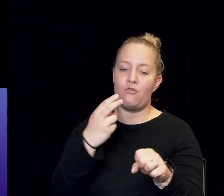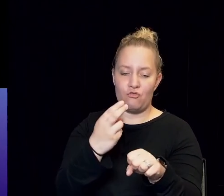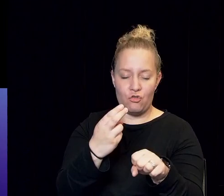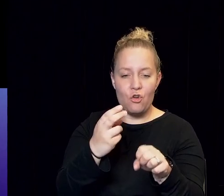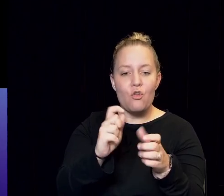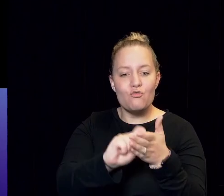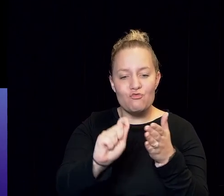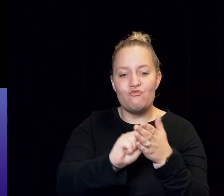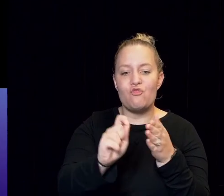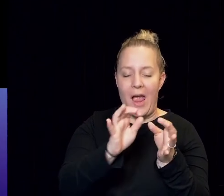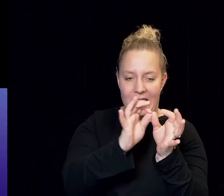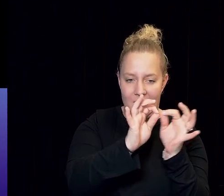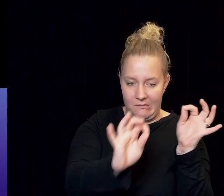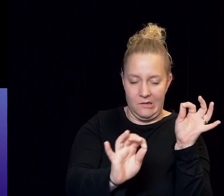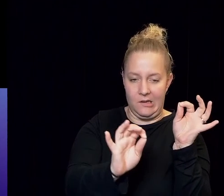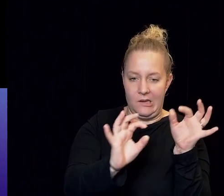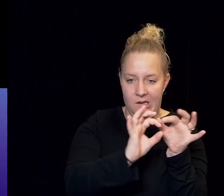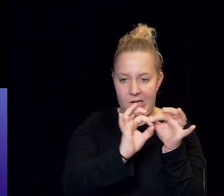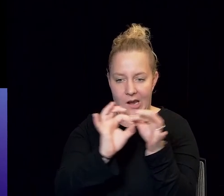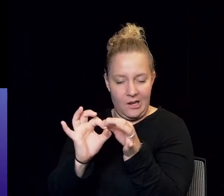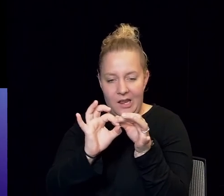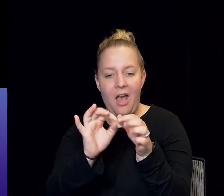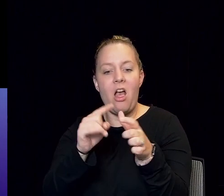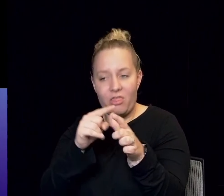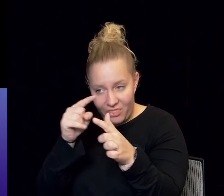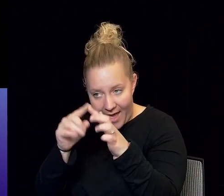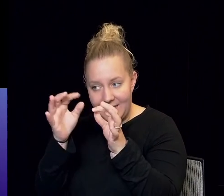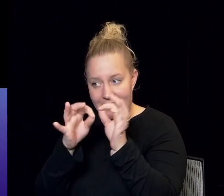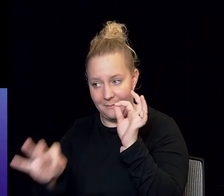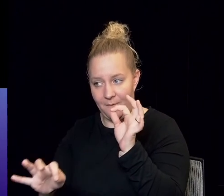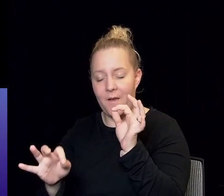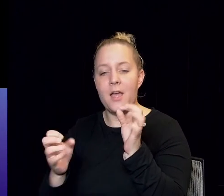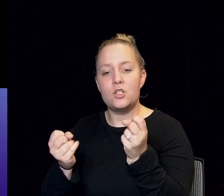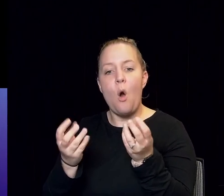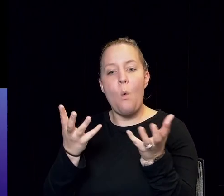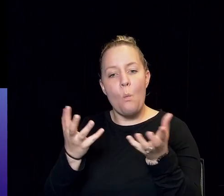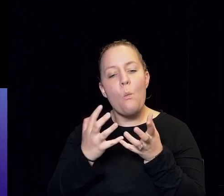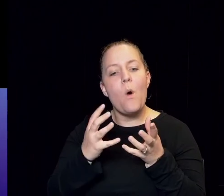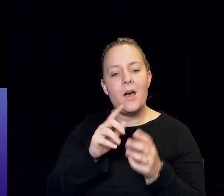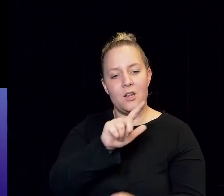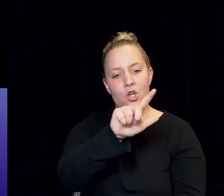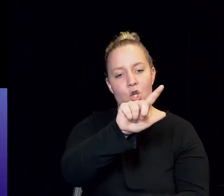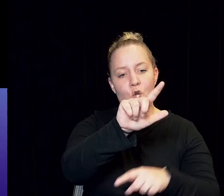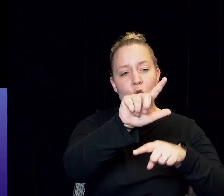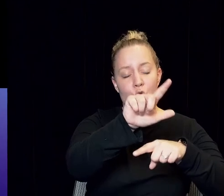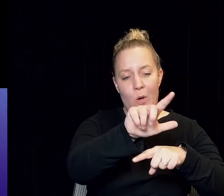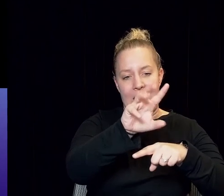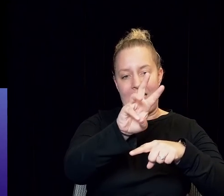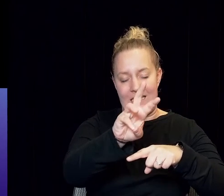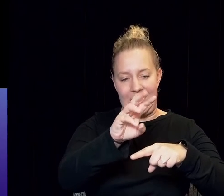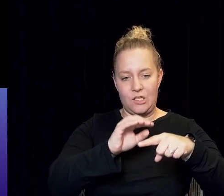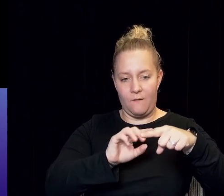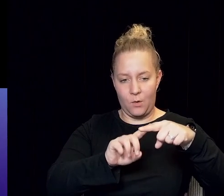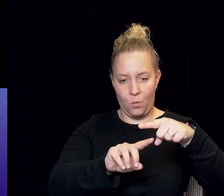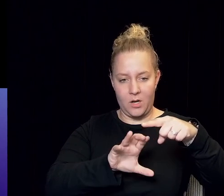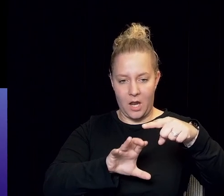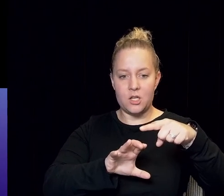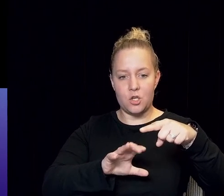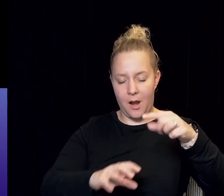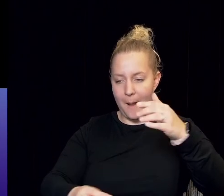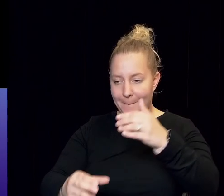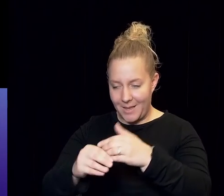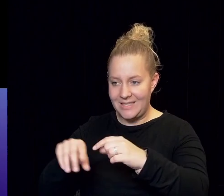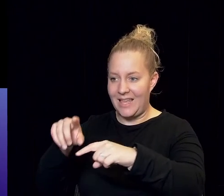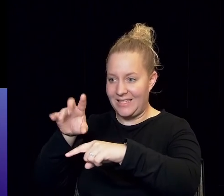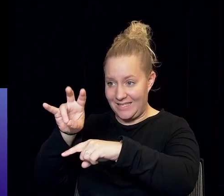goes with them and then simplifying that. So we do want you to have the 26 over 100 and the plus 7